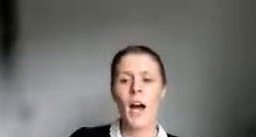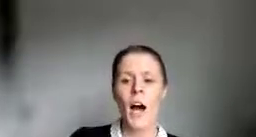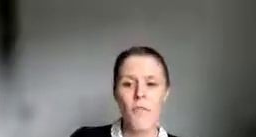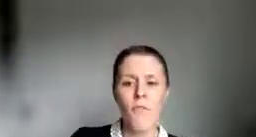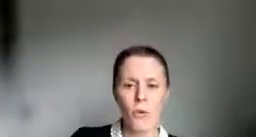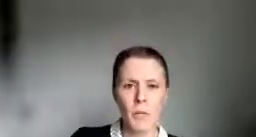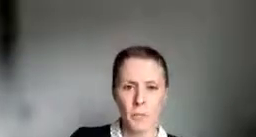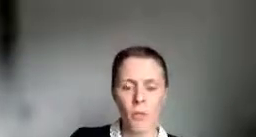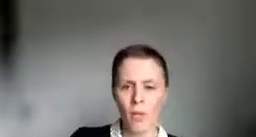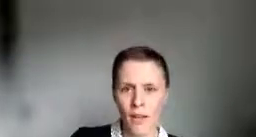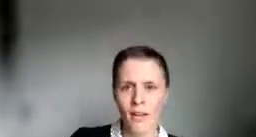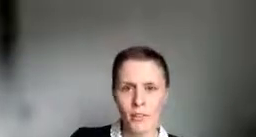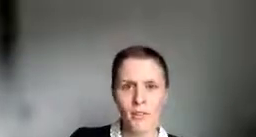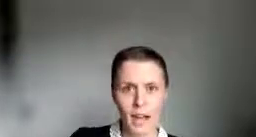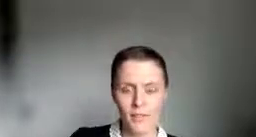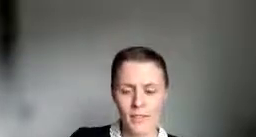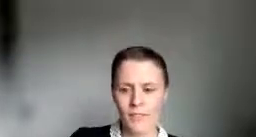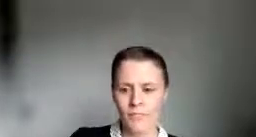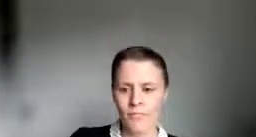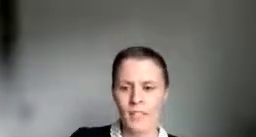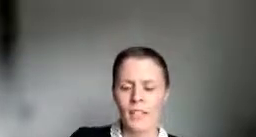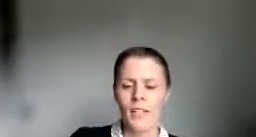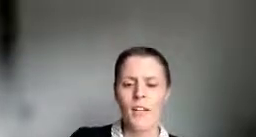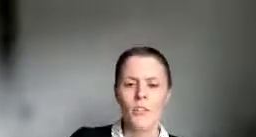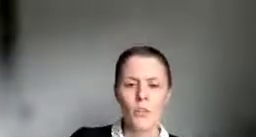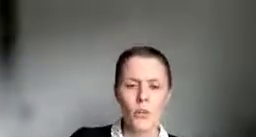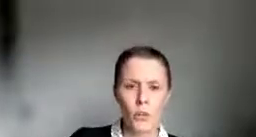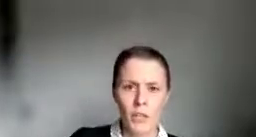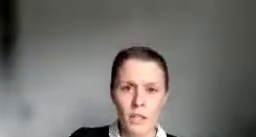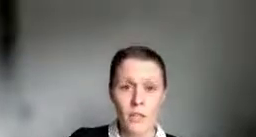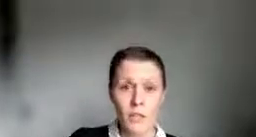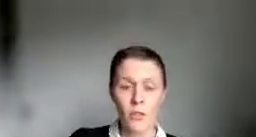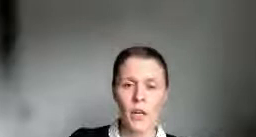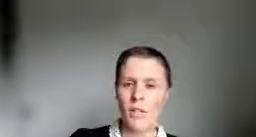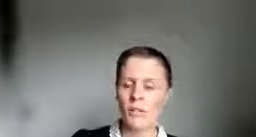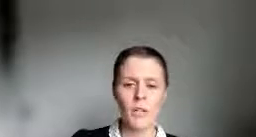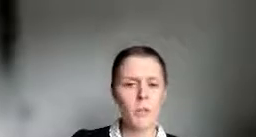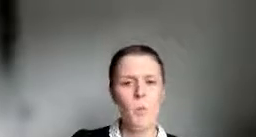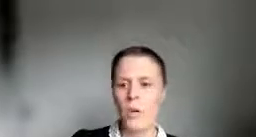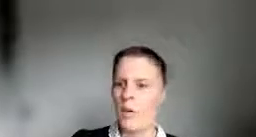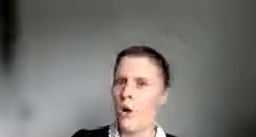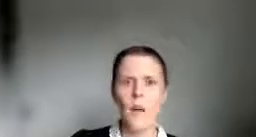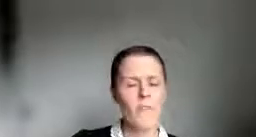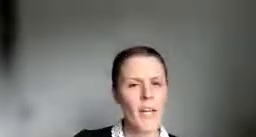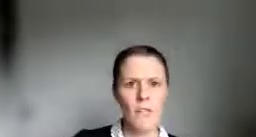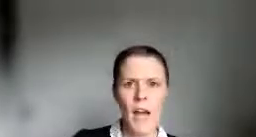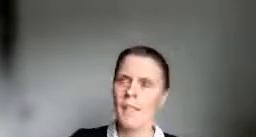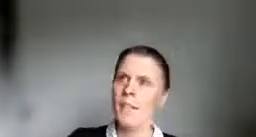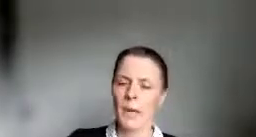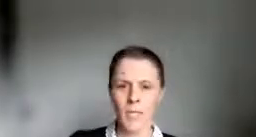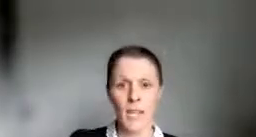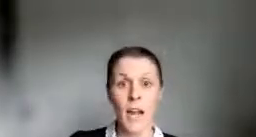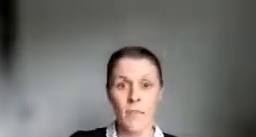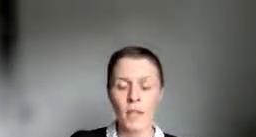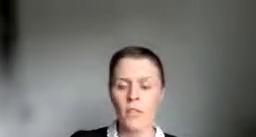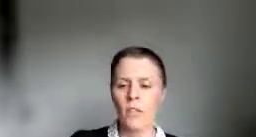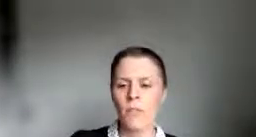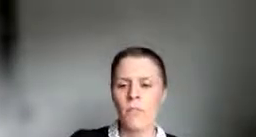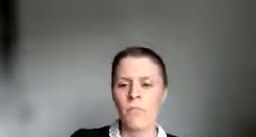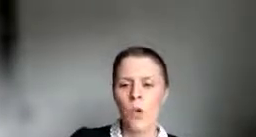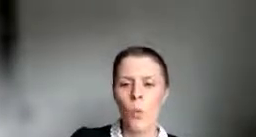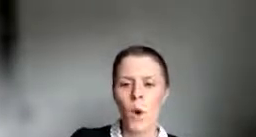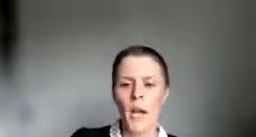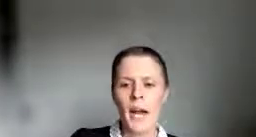0.00008% of those people that got the vaccine. So if you look at the death rate, because a lot of people want to know, if I get the vaccine, am I going to die of